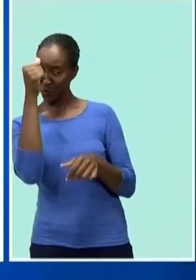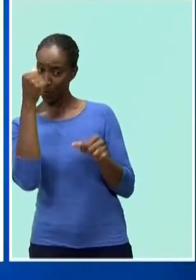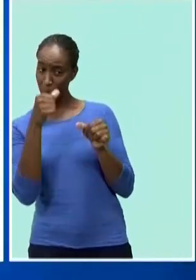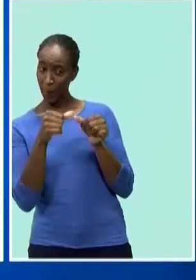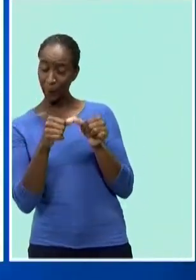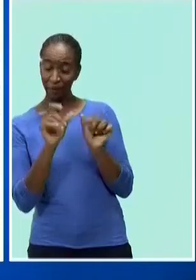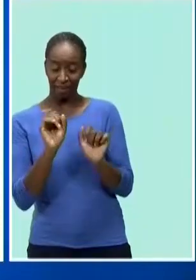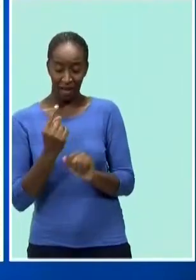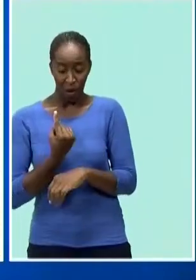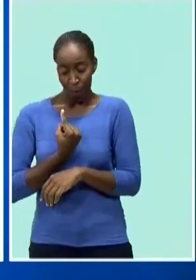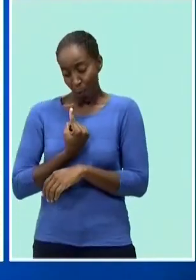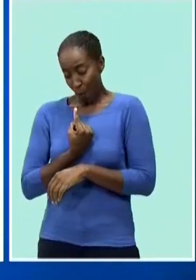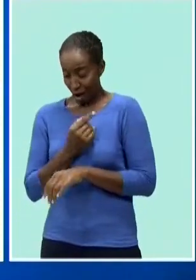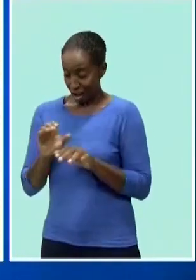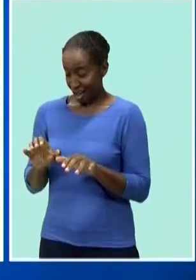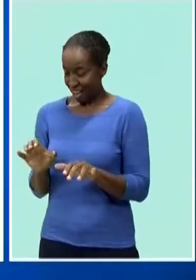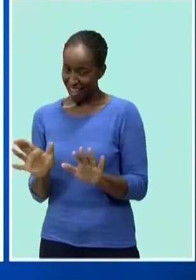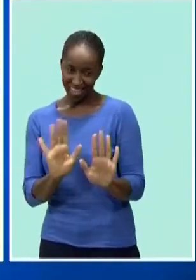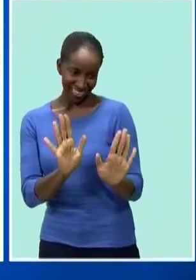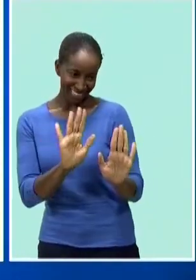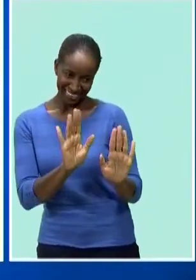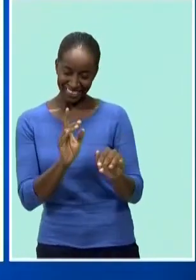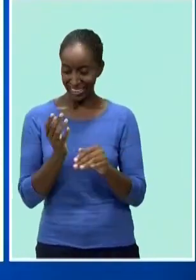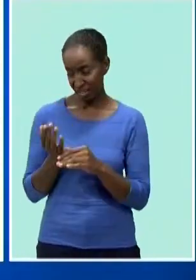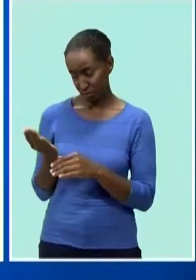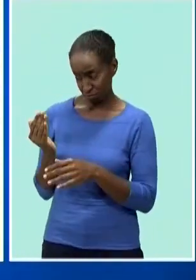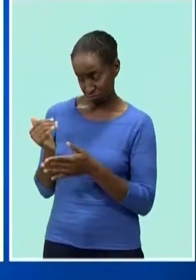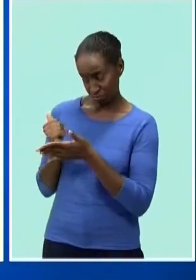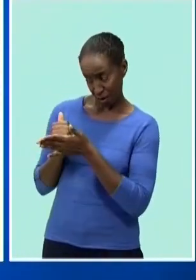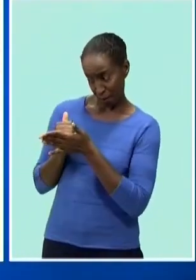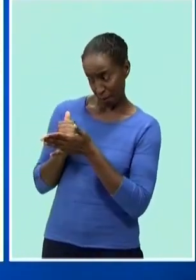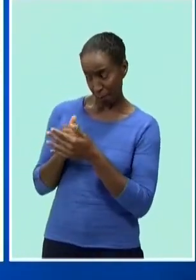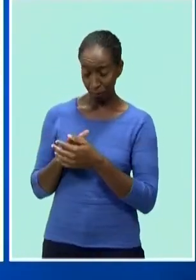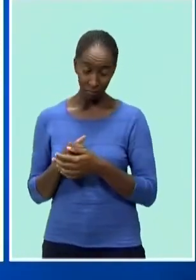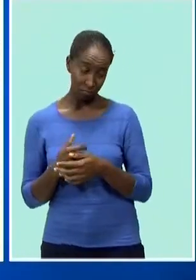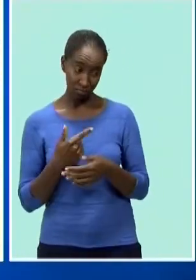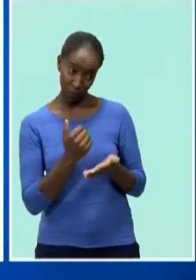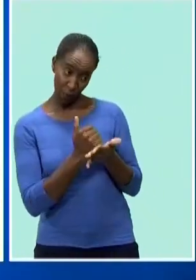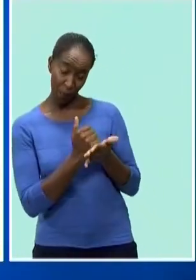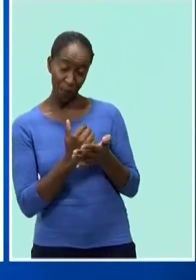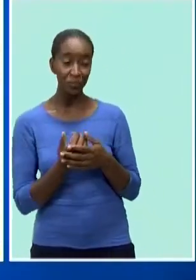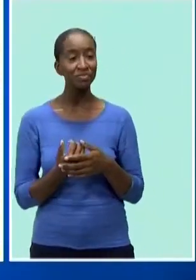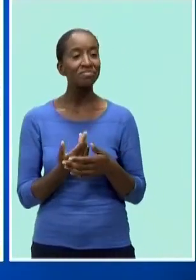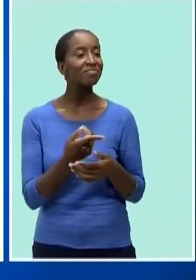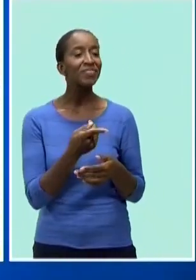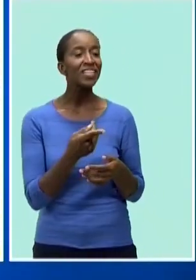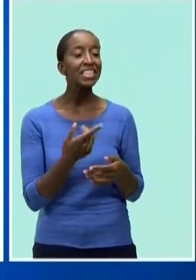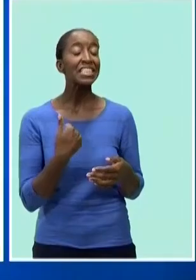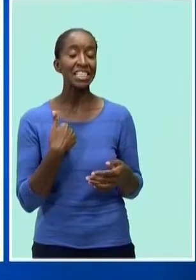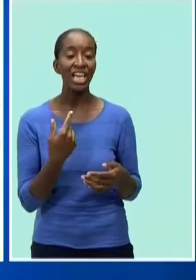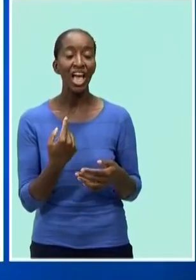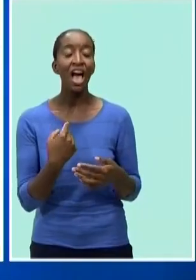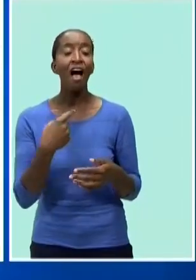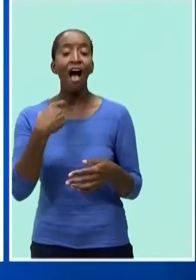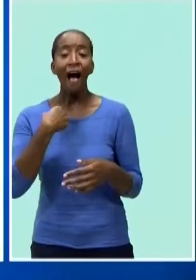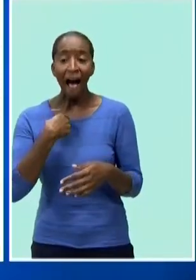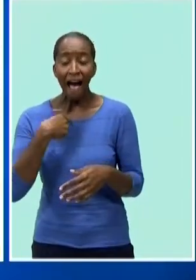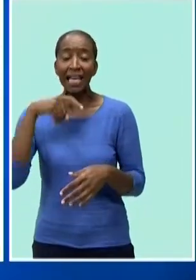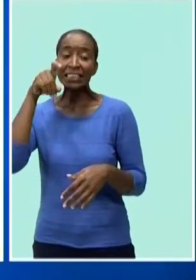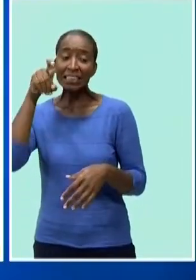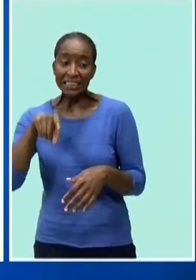alone. And there's nothing wrong with saying, I need help. And if you need